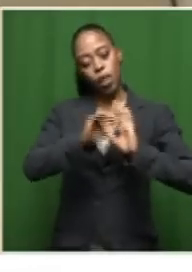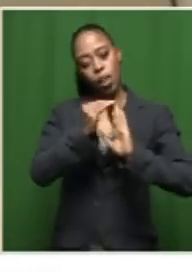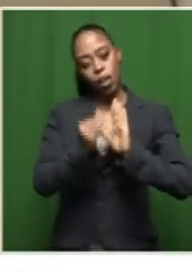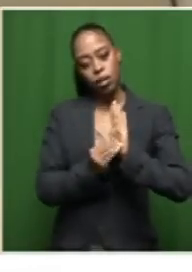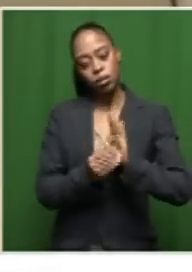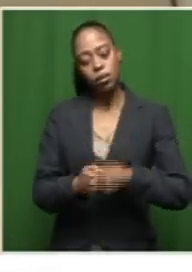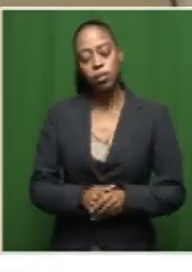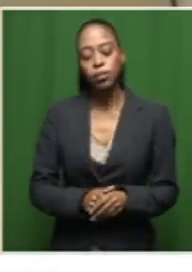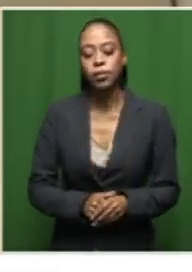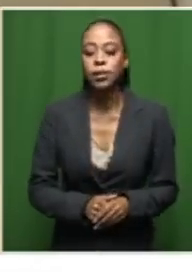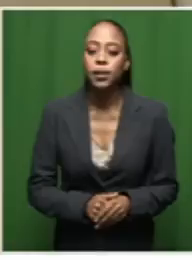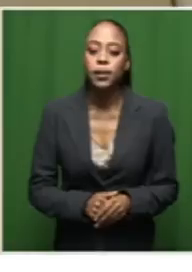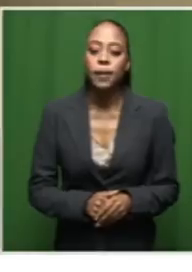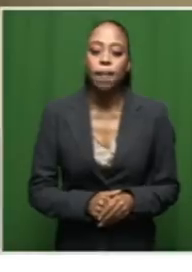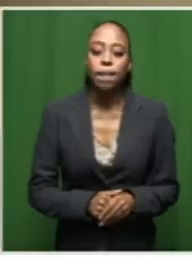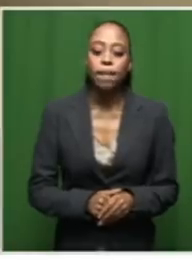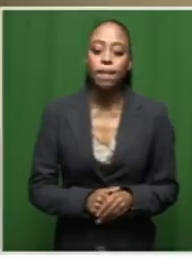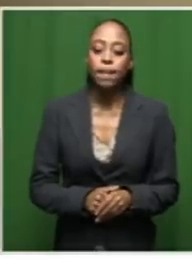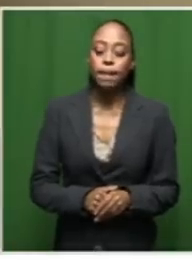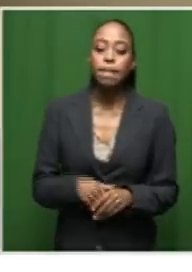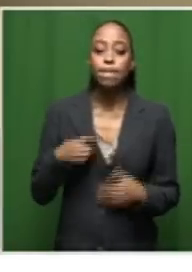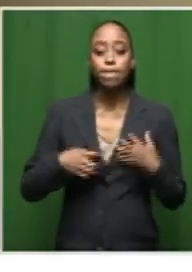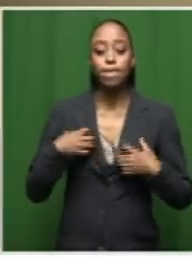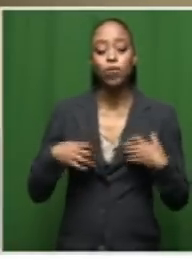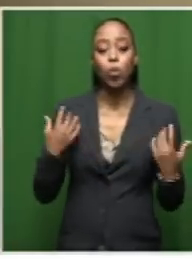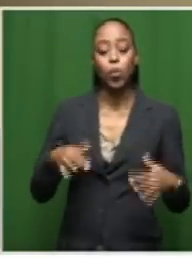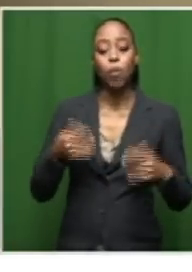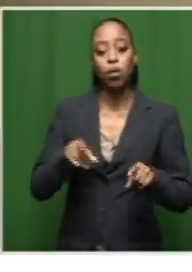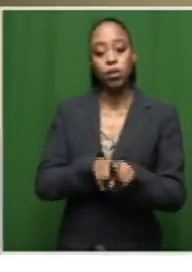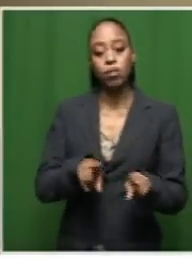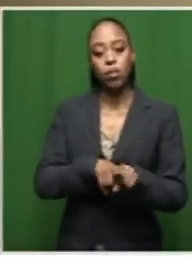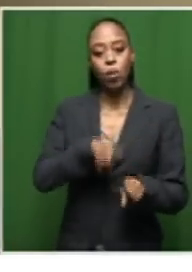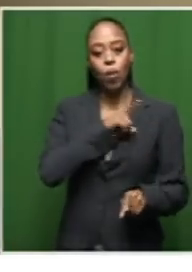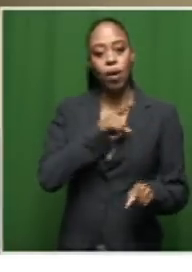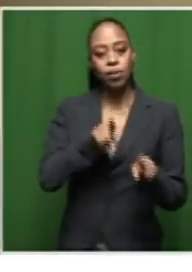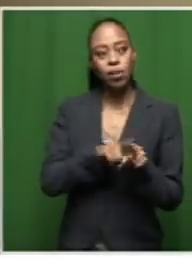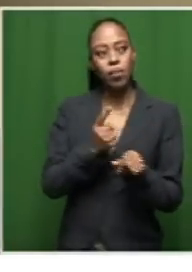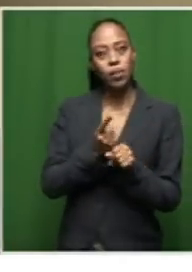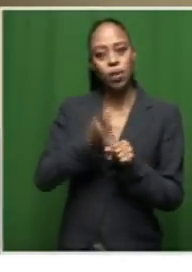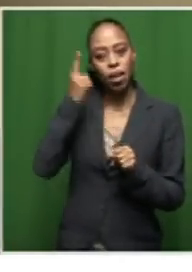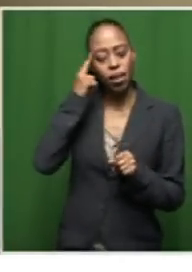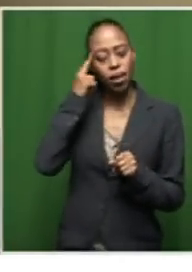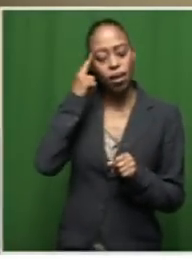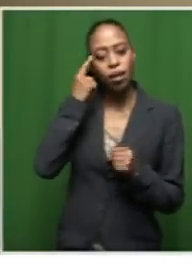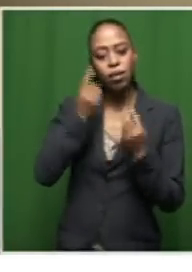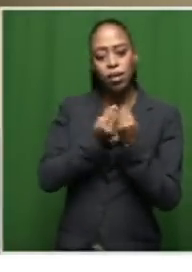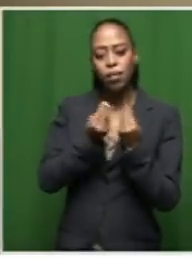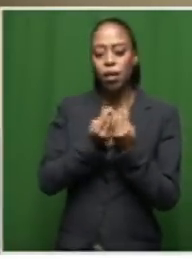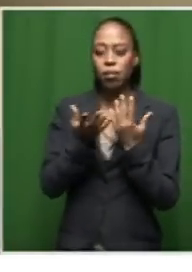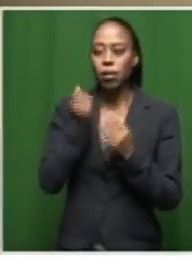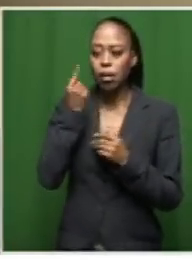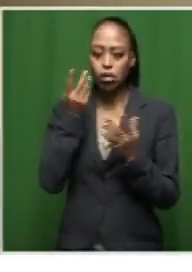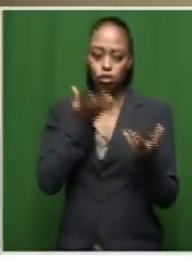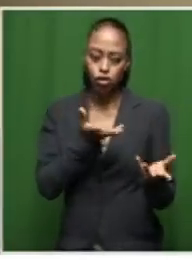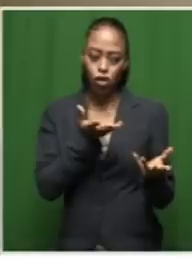you. That's quite fascinating because I think there was always a sort of an understanding